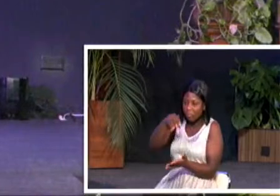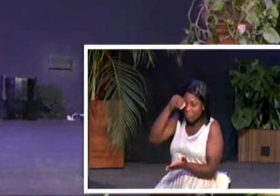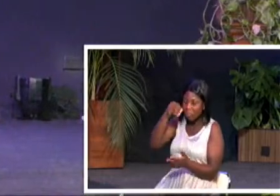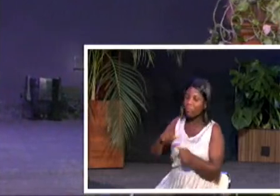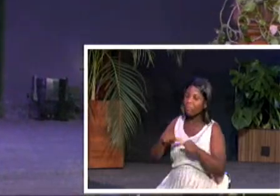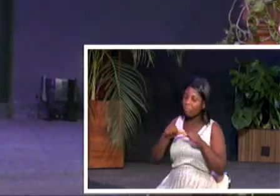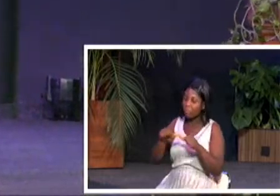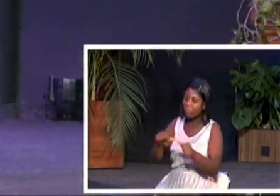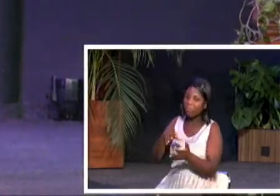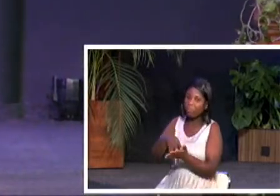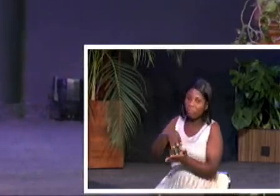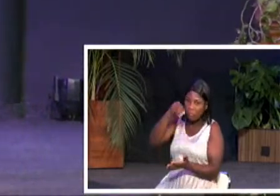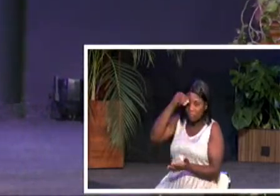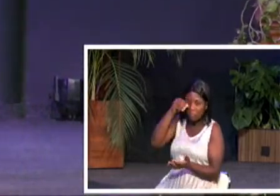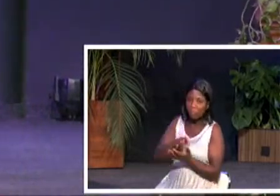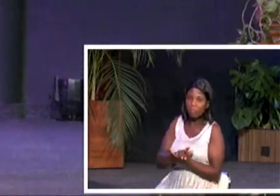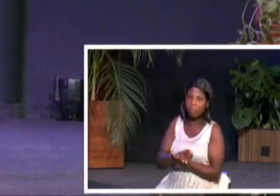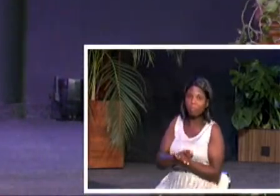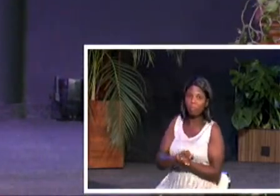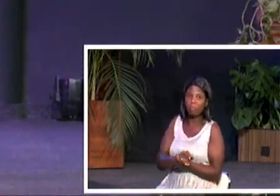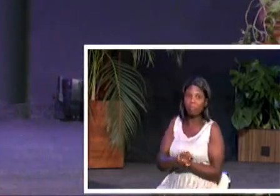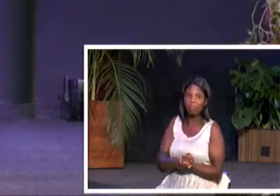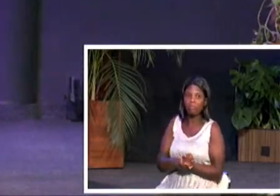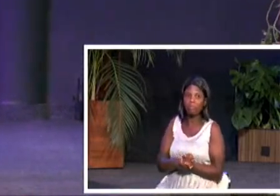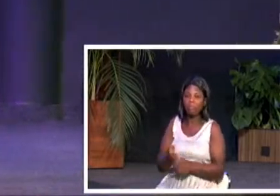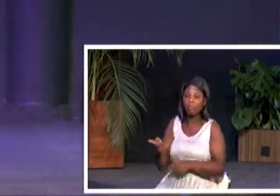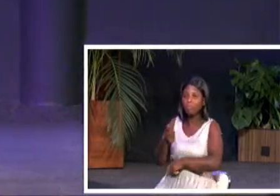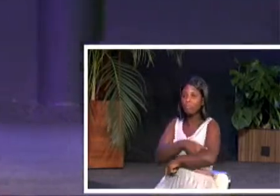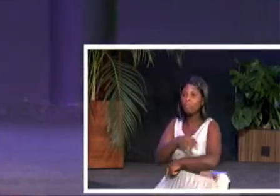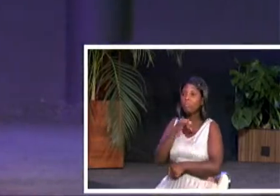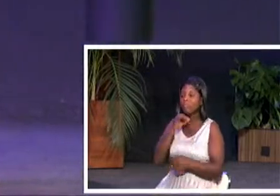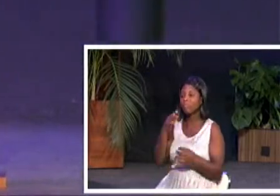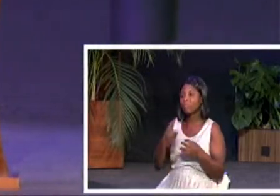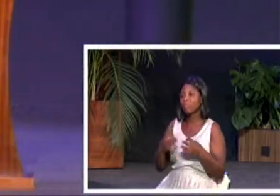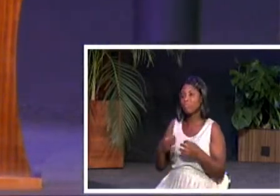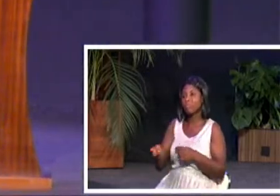so for the final day, we have stepped up the wow moment.